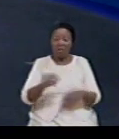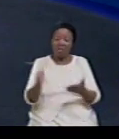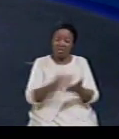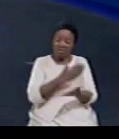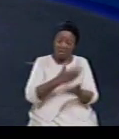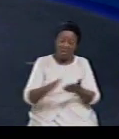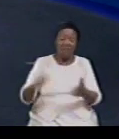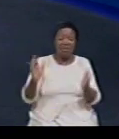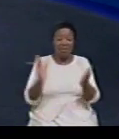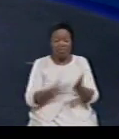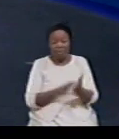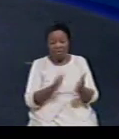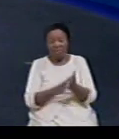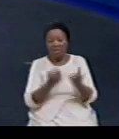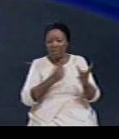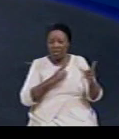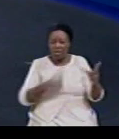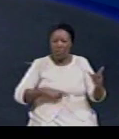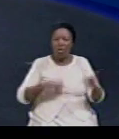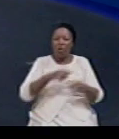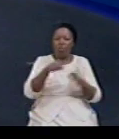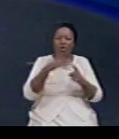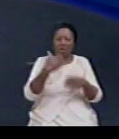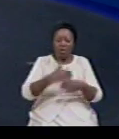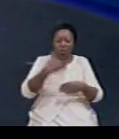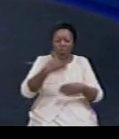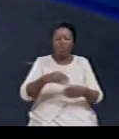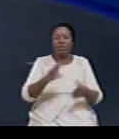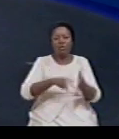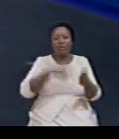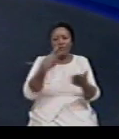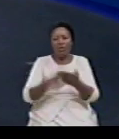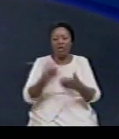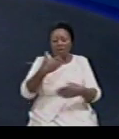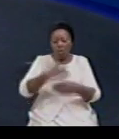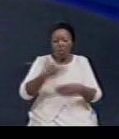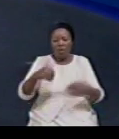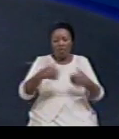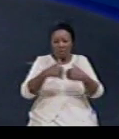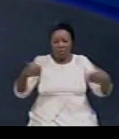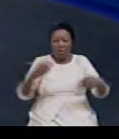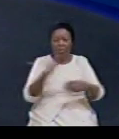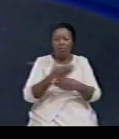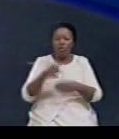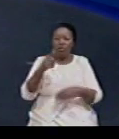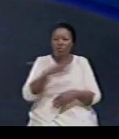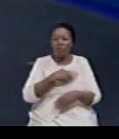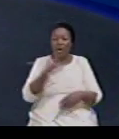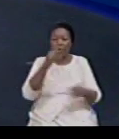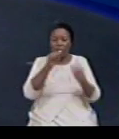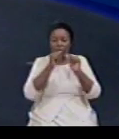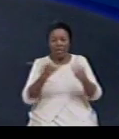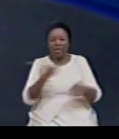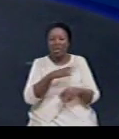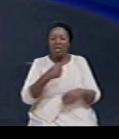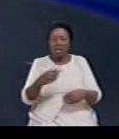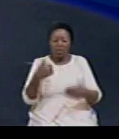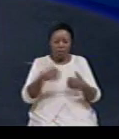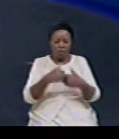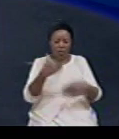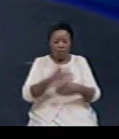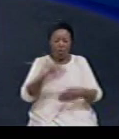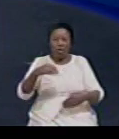the walls fall. The wall of demarcation between you and your destiny, the wall of